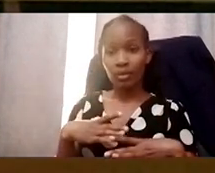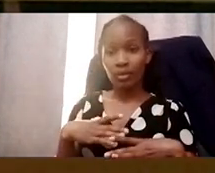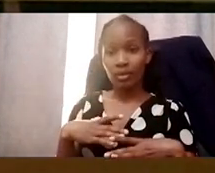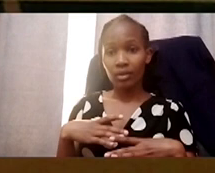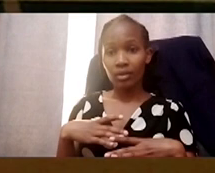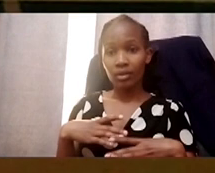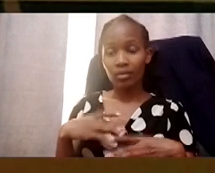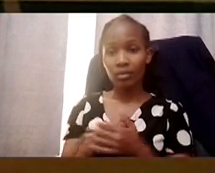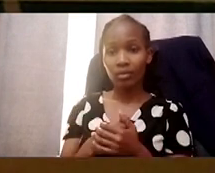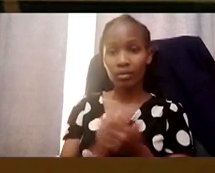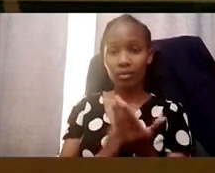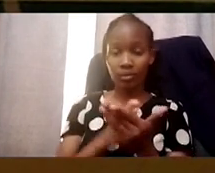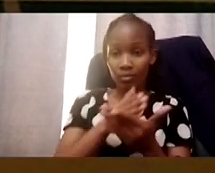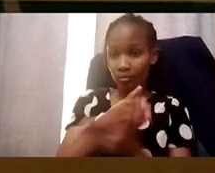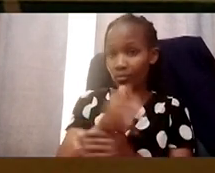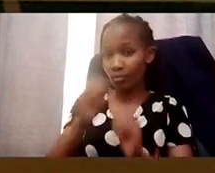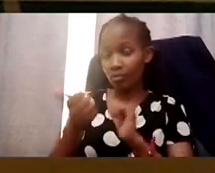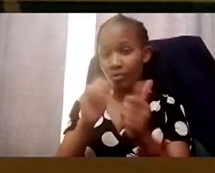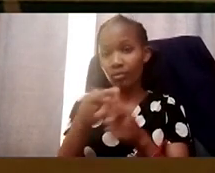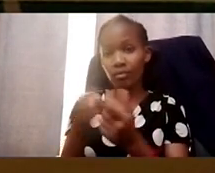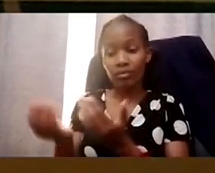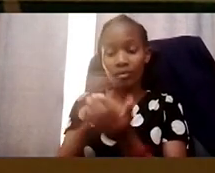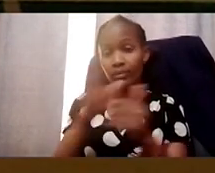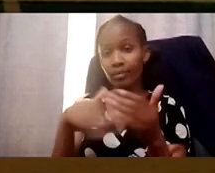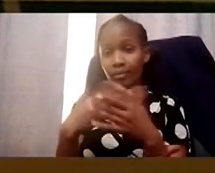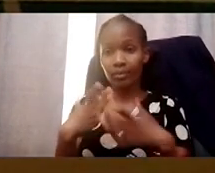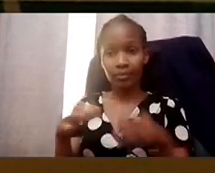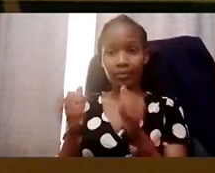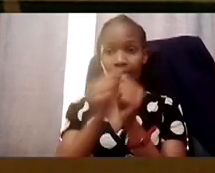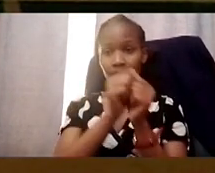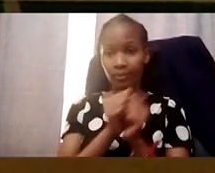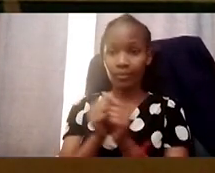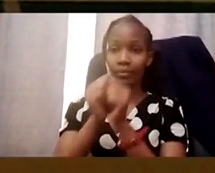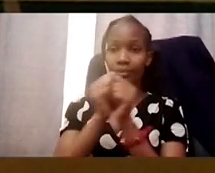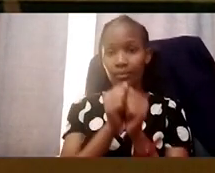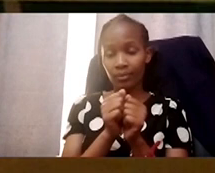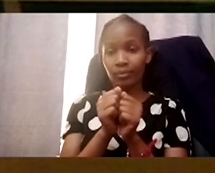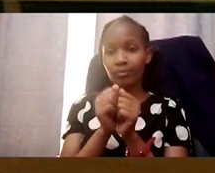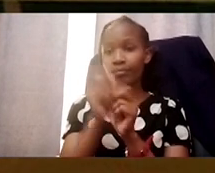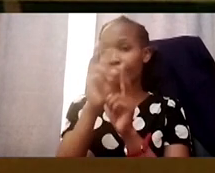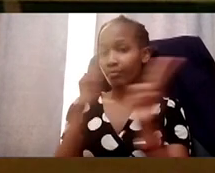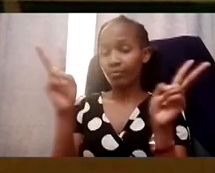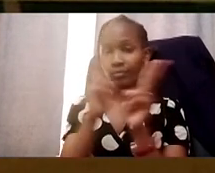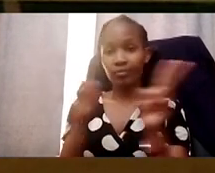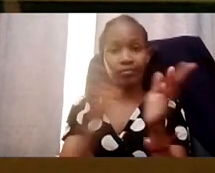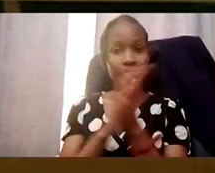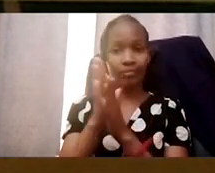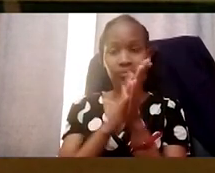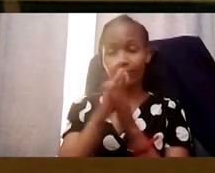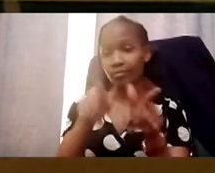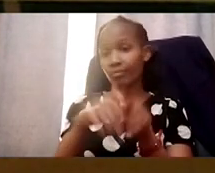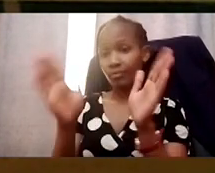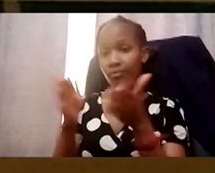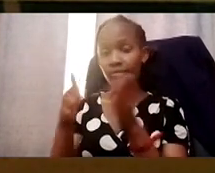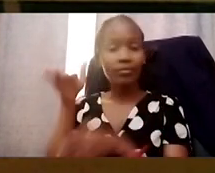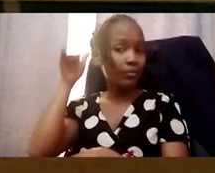through sport, it has bring all the people together. That's very, very, very interesting and very encouraging to hear.